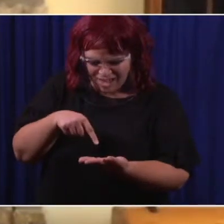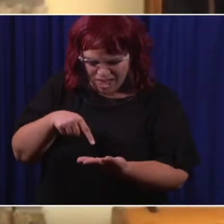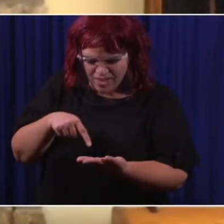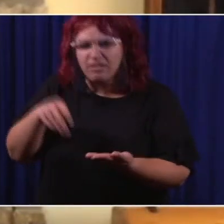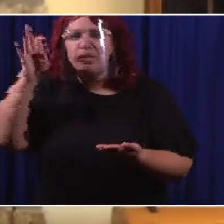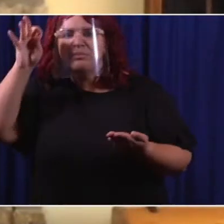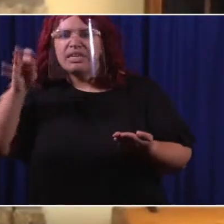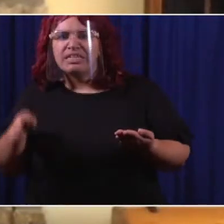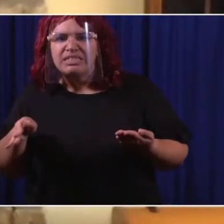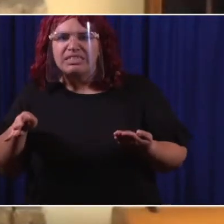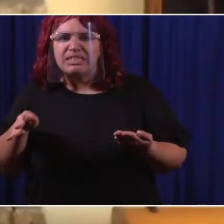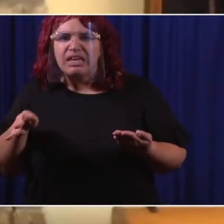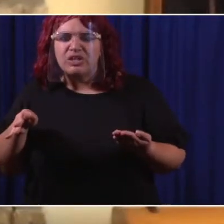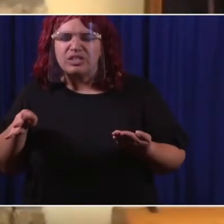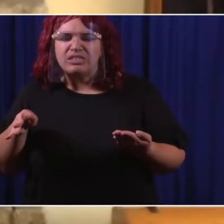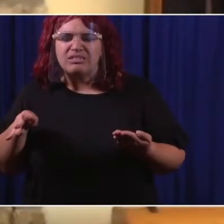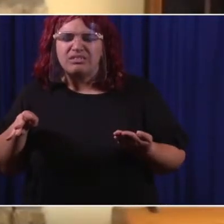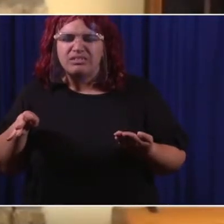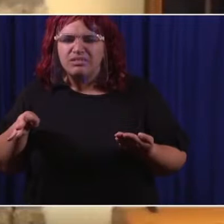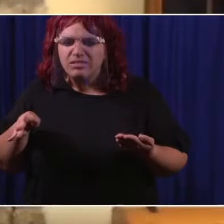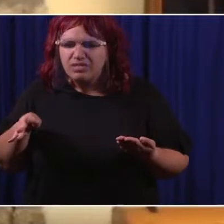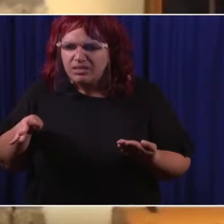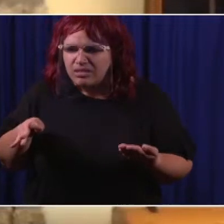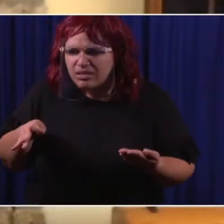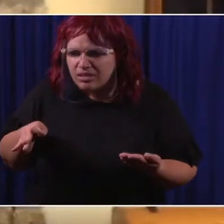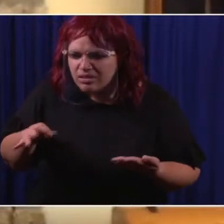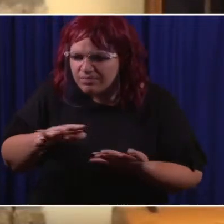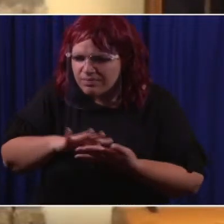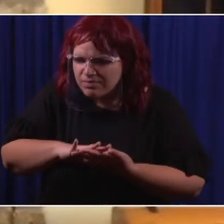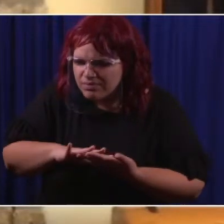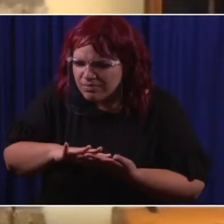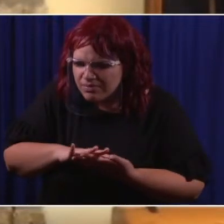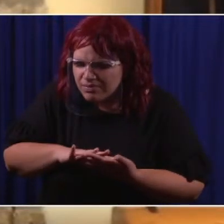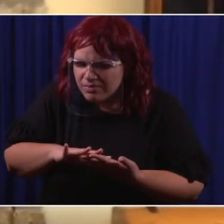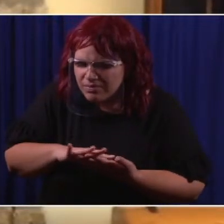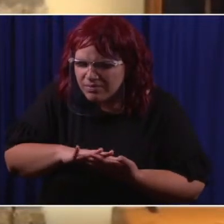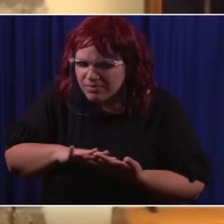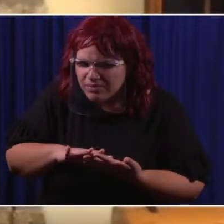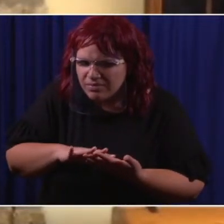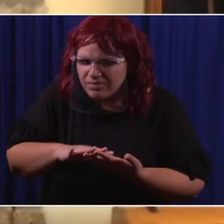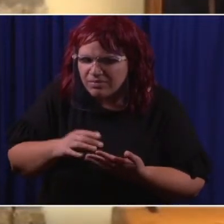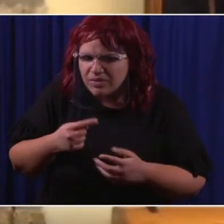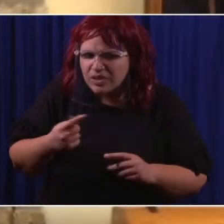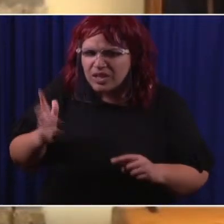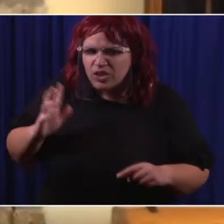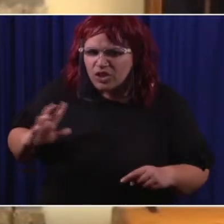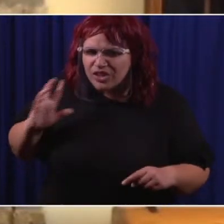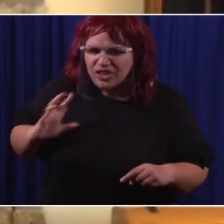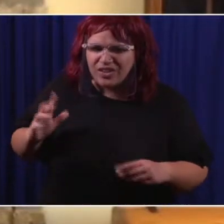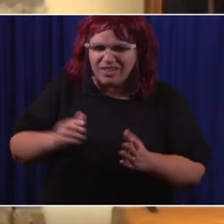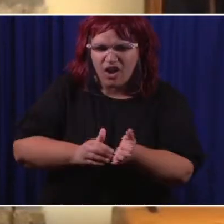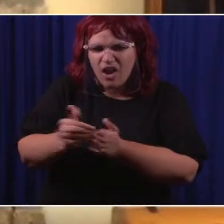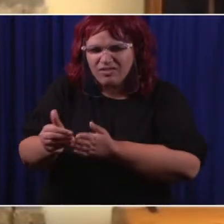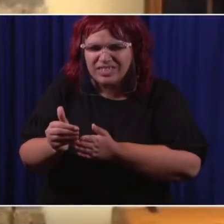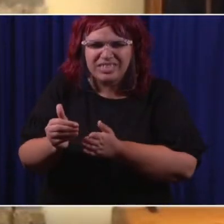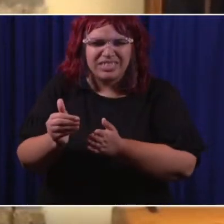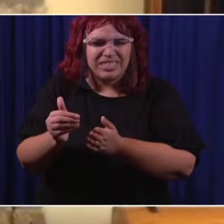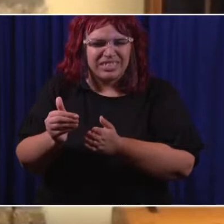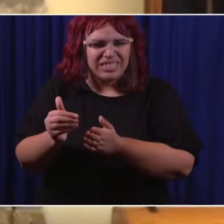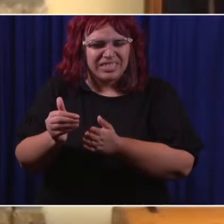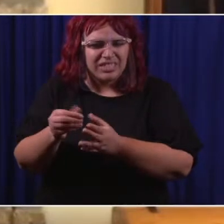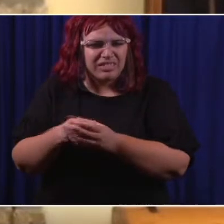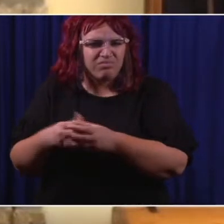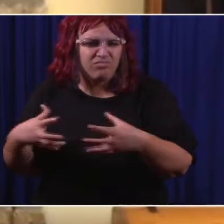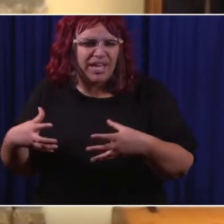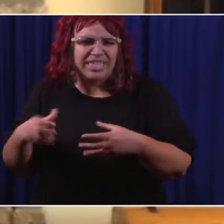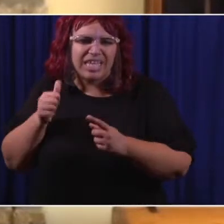And like you said earlier, it is at odds with what I'm hearing out of some school districts. How should schools